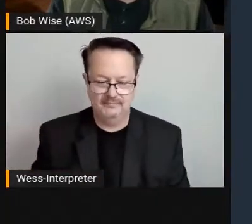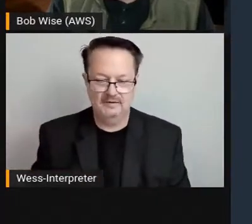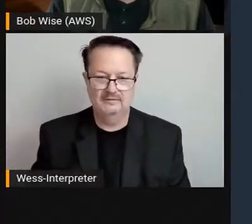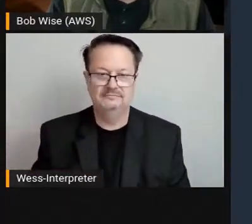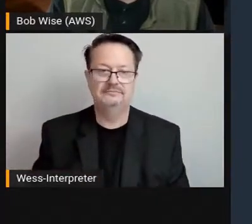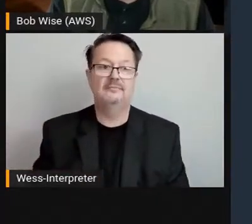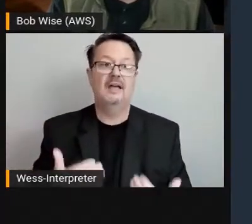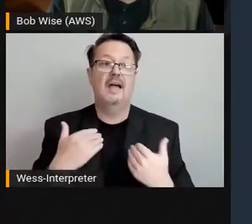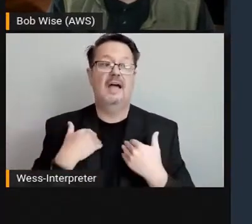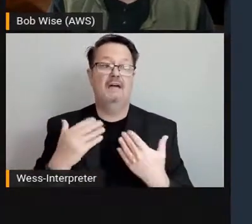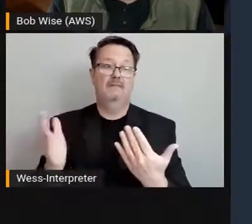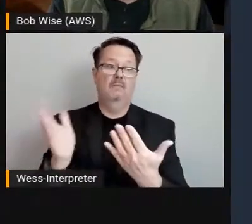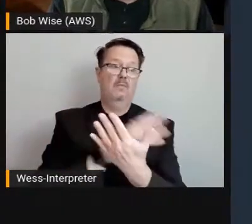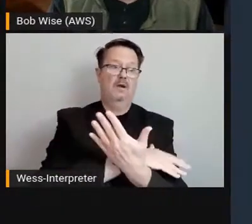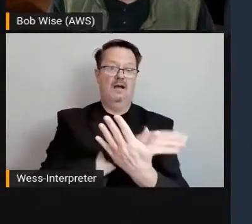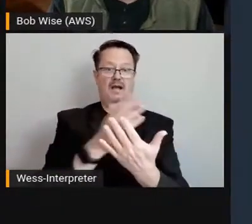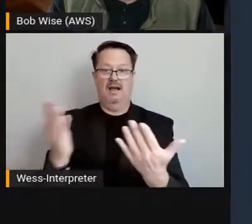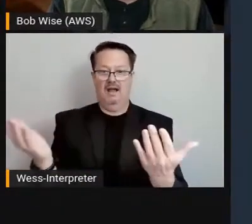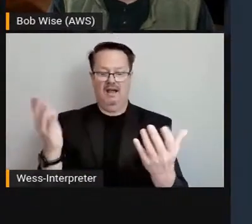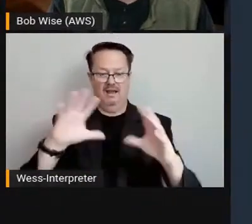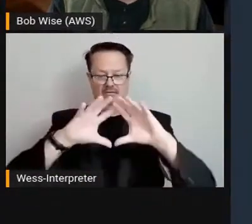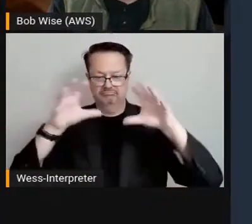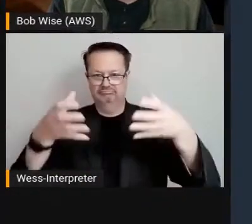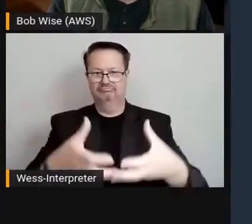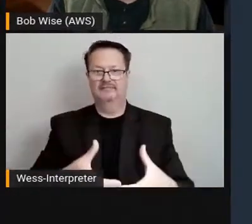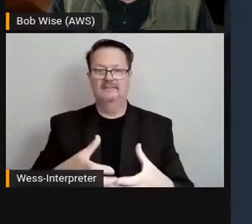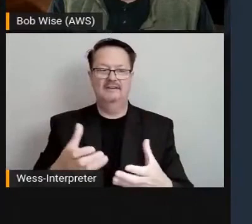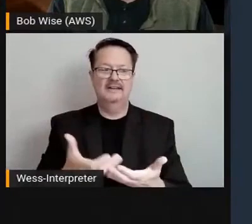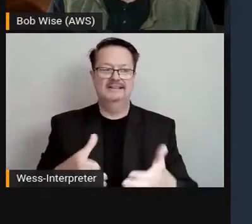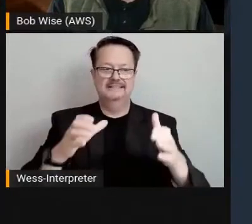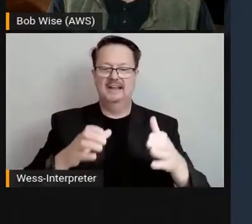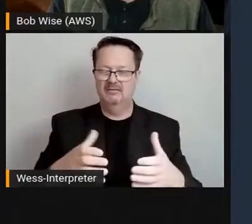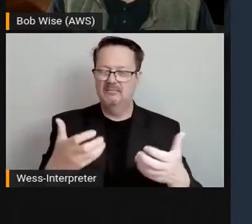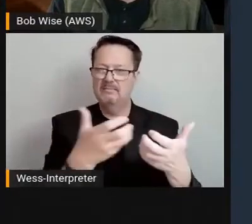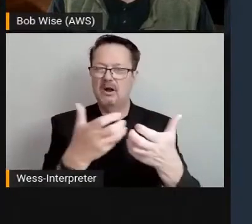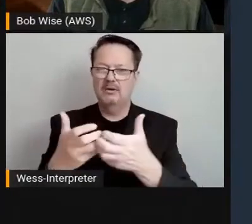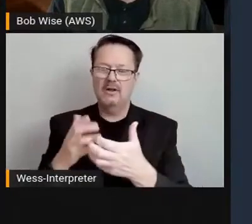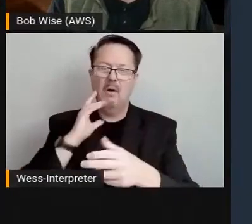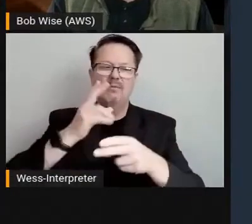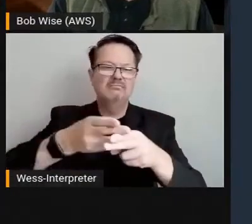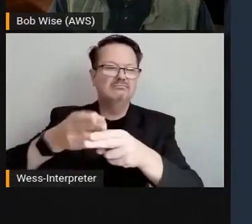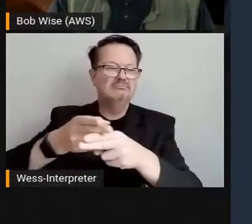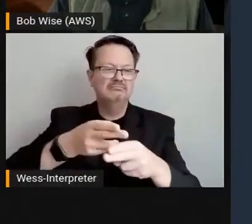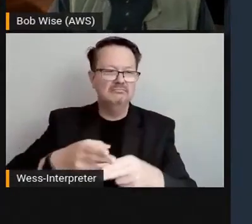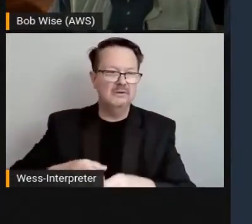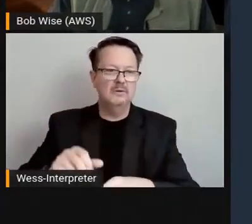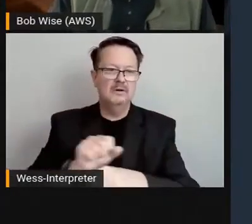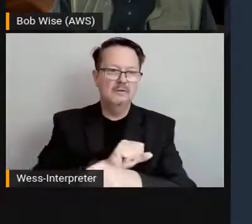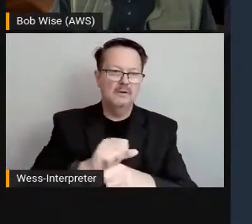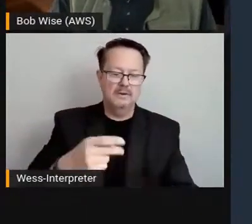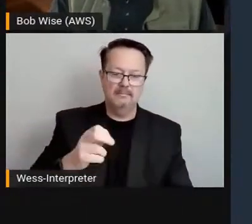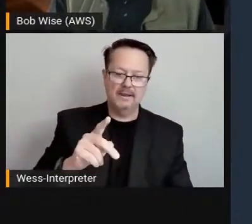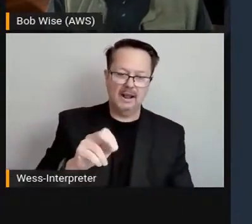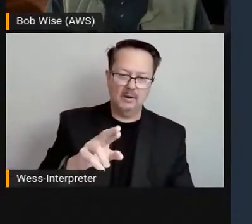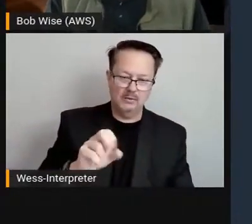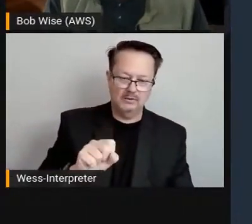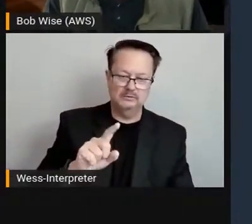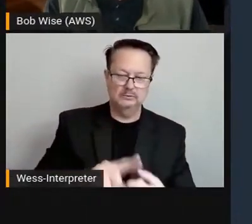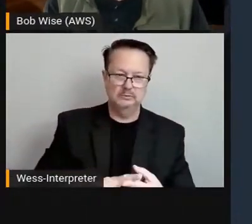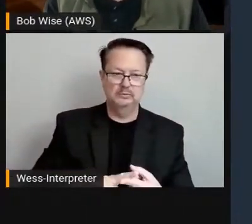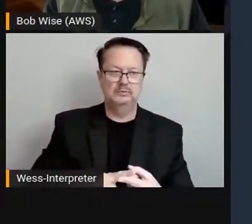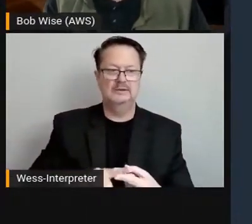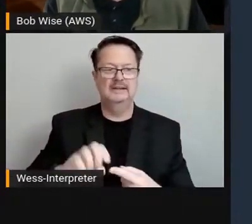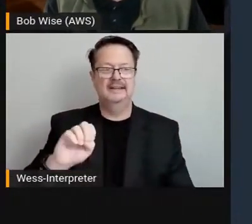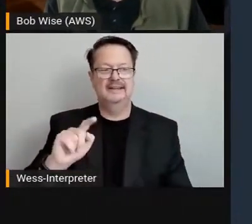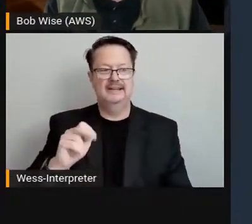We have a wide portfolio of container partners. Let me call out a few. Weaveworks empowers enterprises to unlock cloud-native